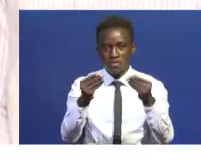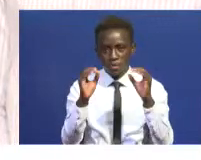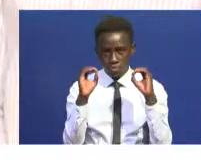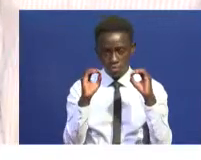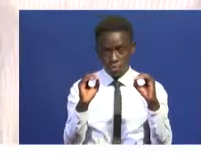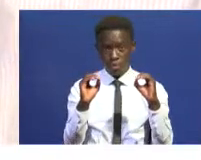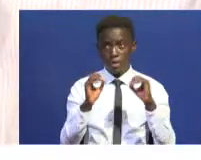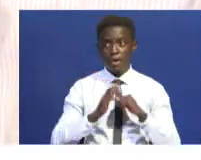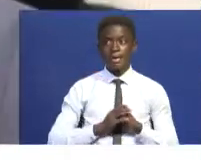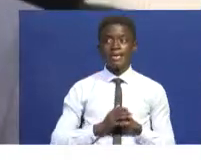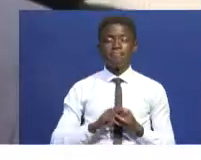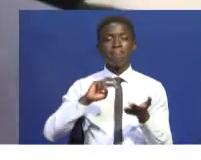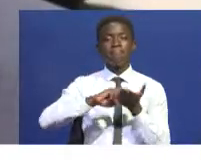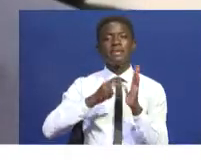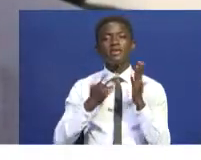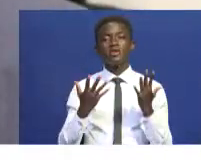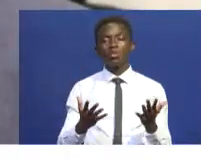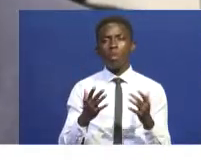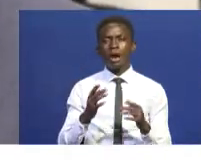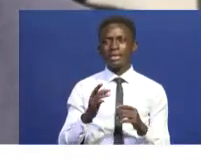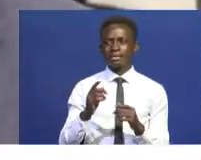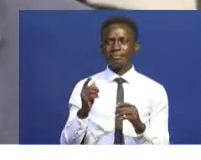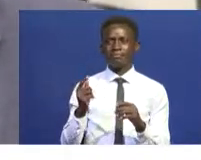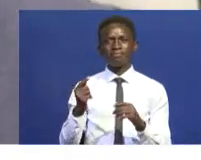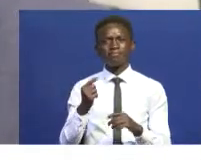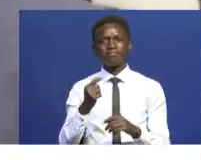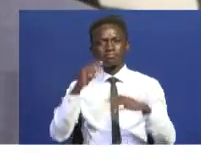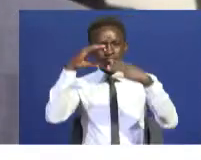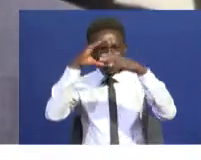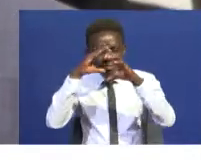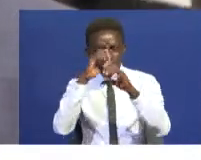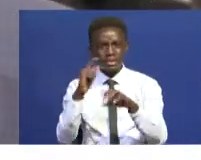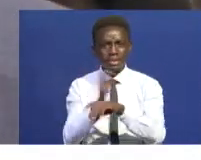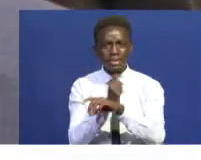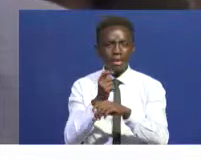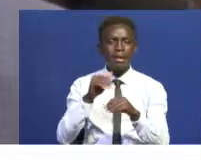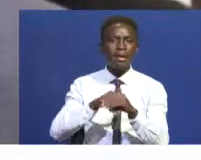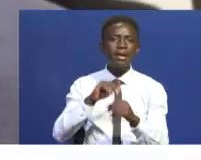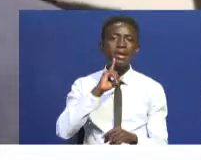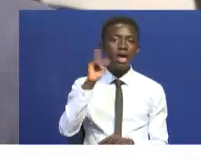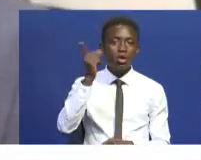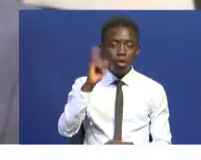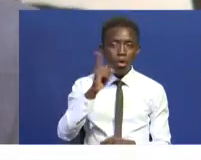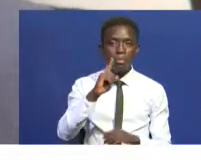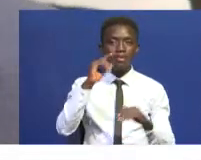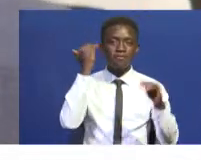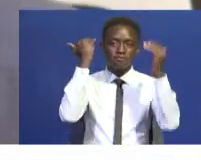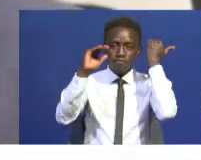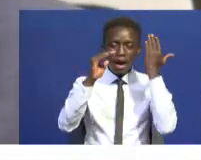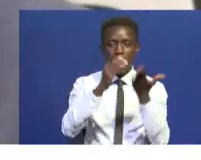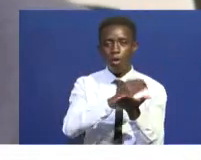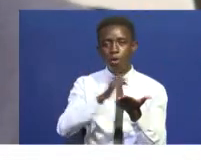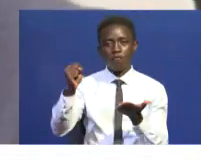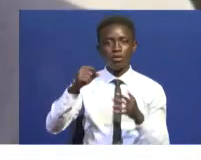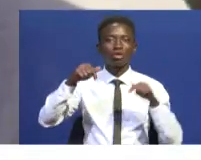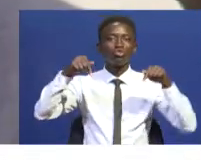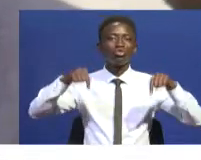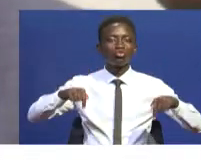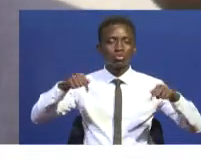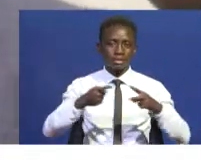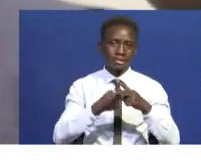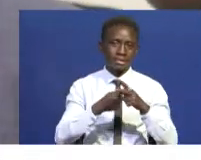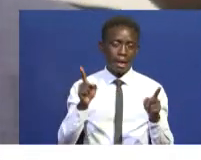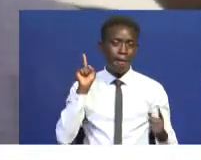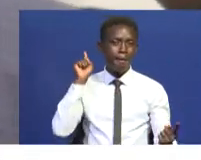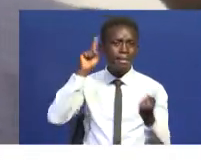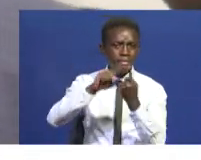the training, the clinical trainings in the University of Nairobi are also being suspended completely beginning today until such a time that the government